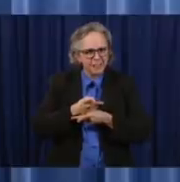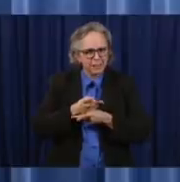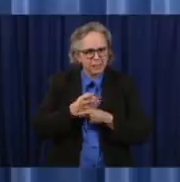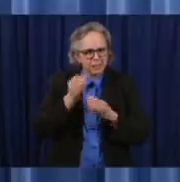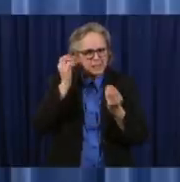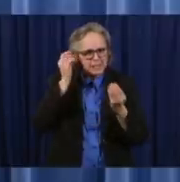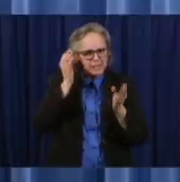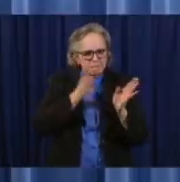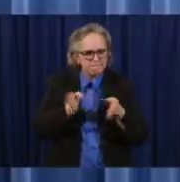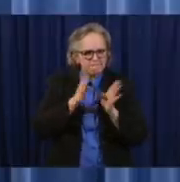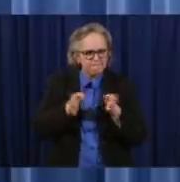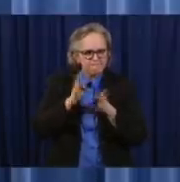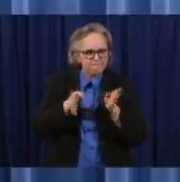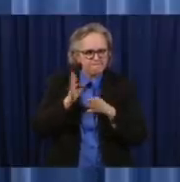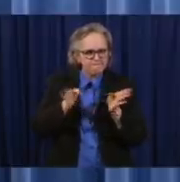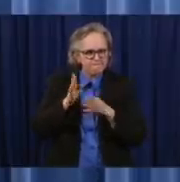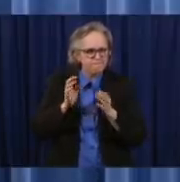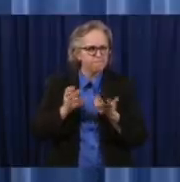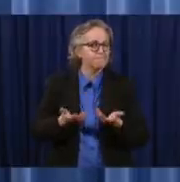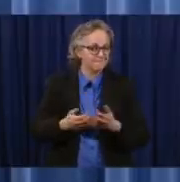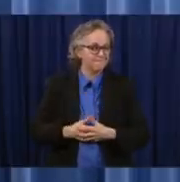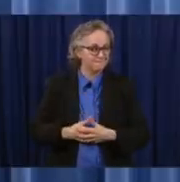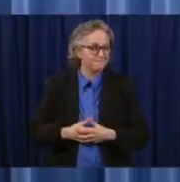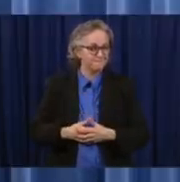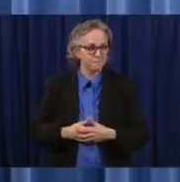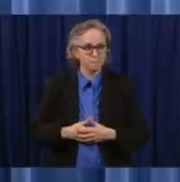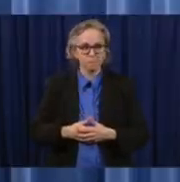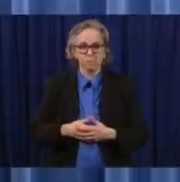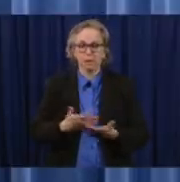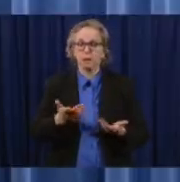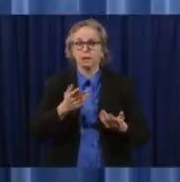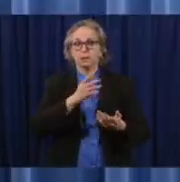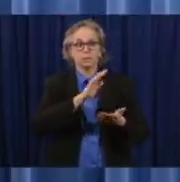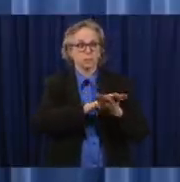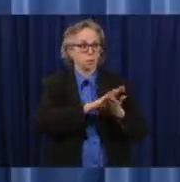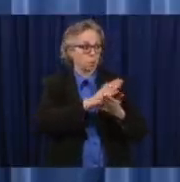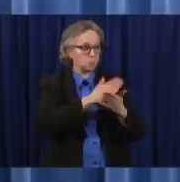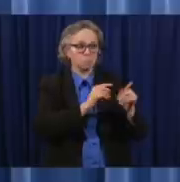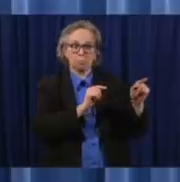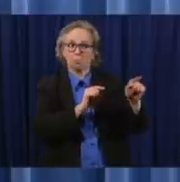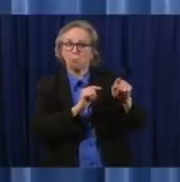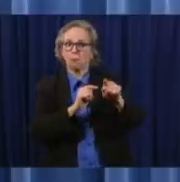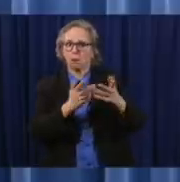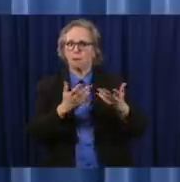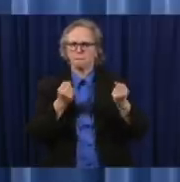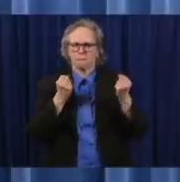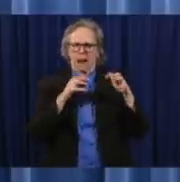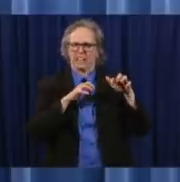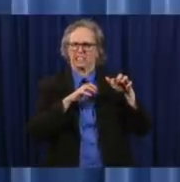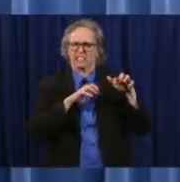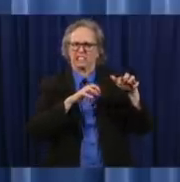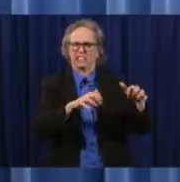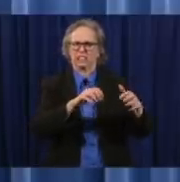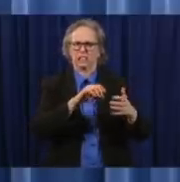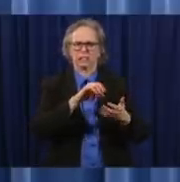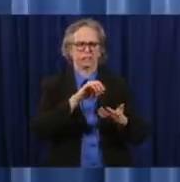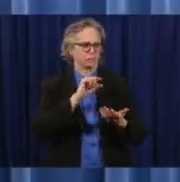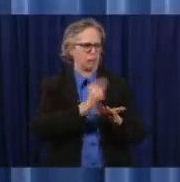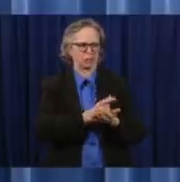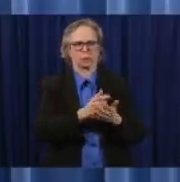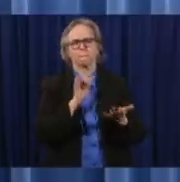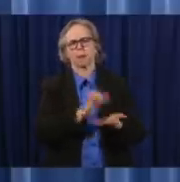it out. Some schools, just because of how many students they have in graduation class, probably can't do it very well or can't